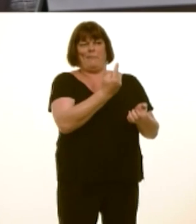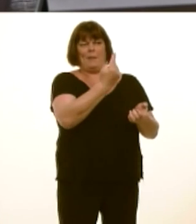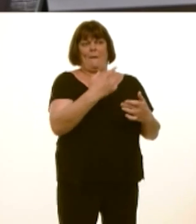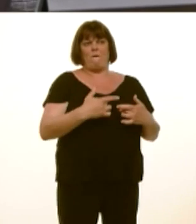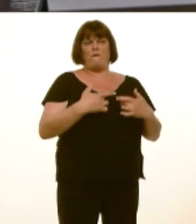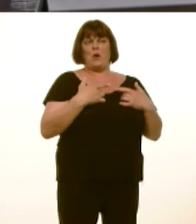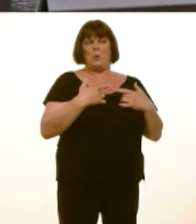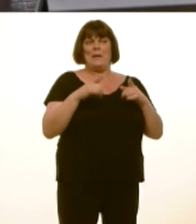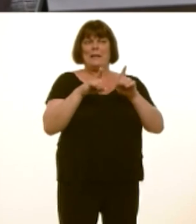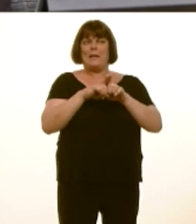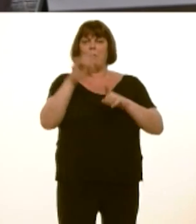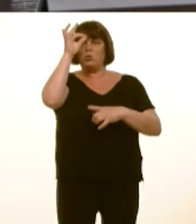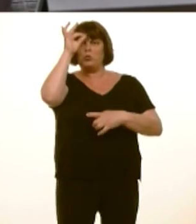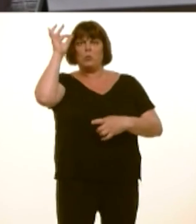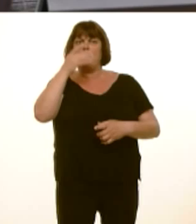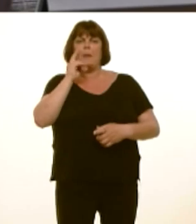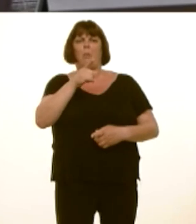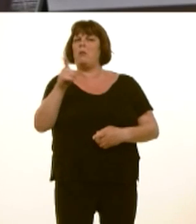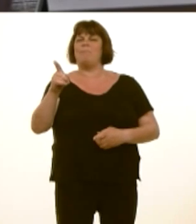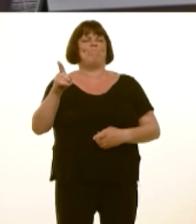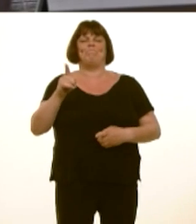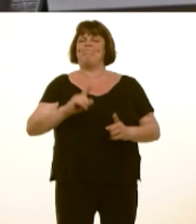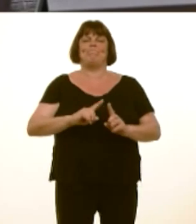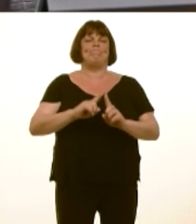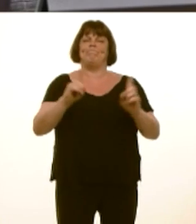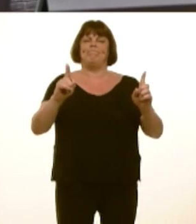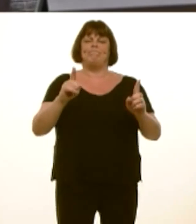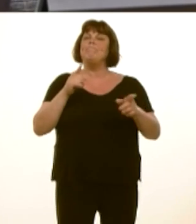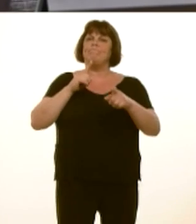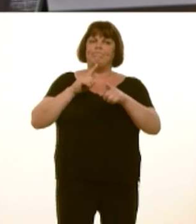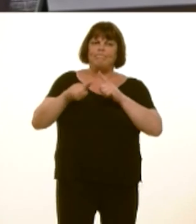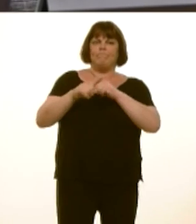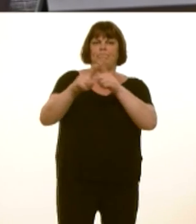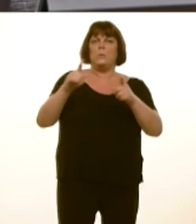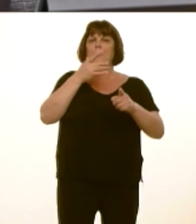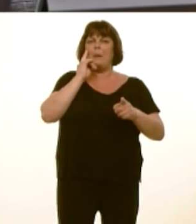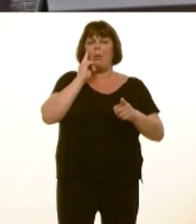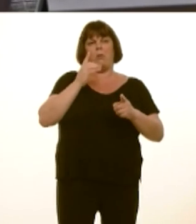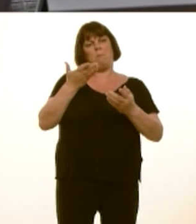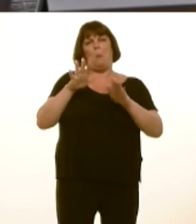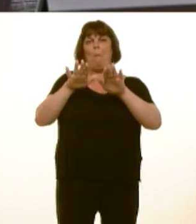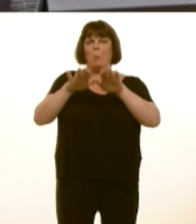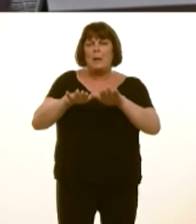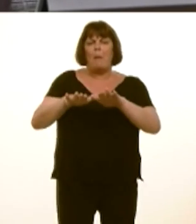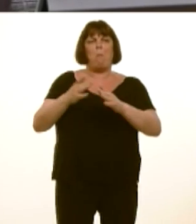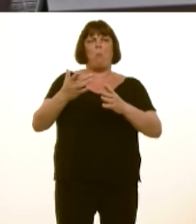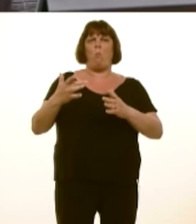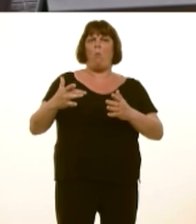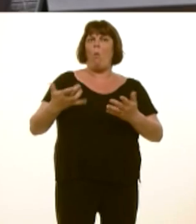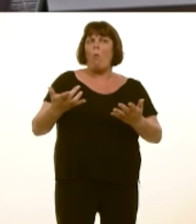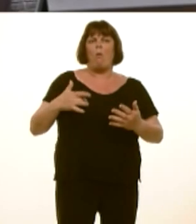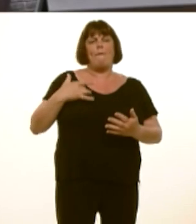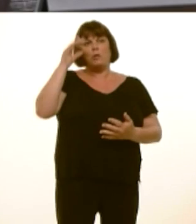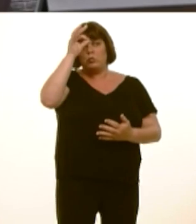of Tunisia. The views of the gunmen are not shared by the vast majority of Muslims. And we